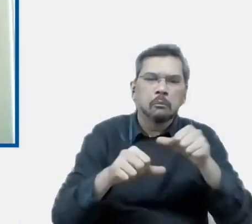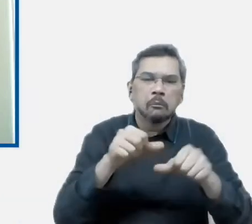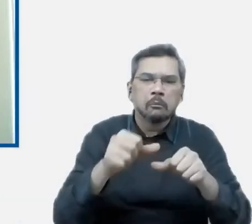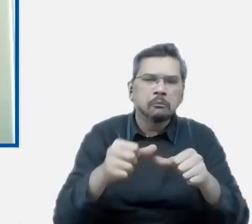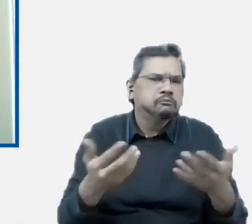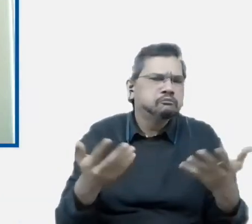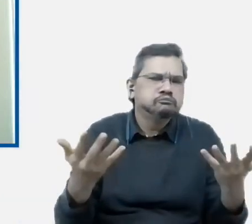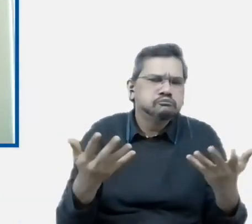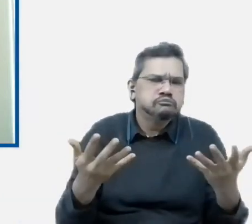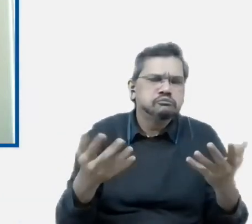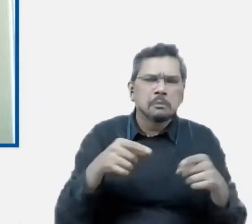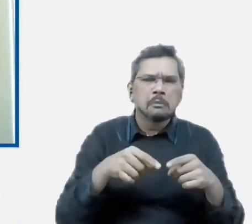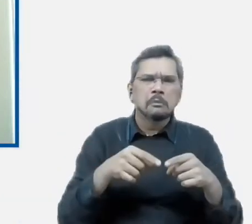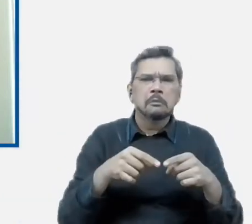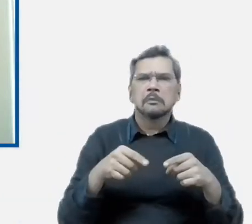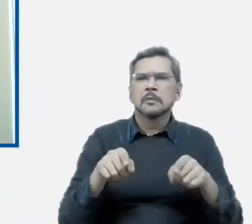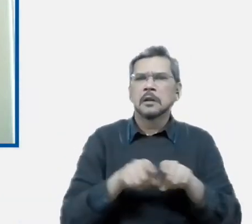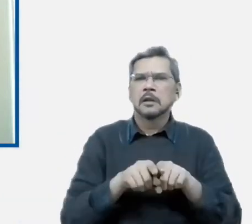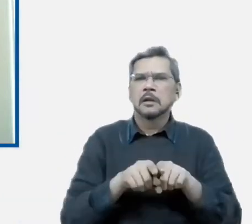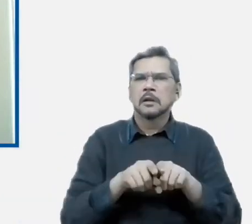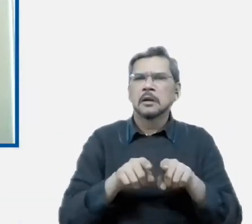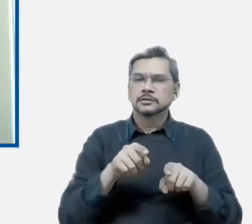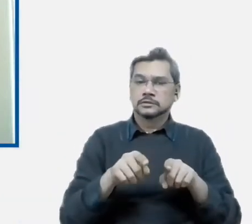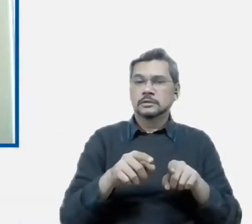institutional arrangements,